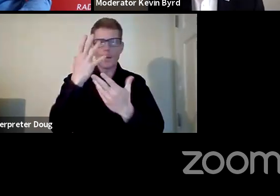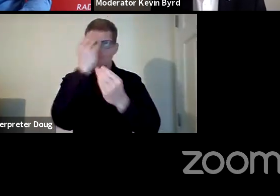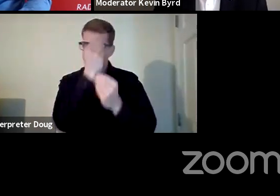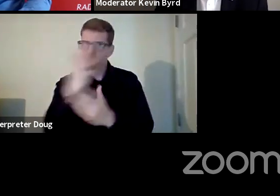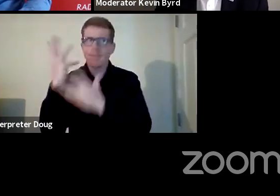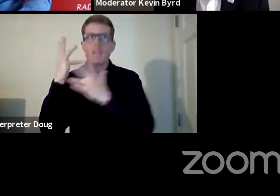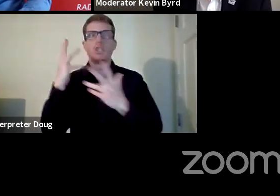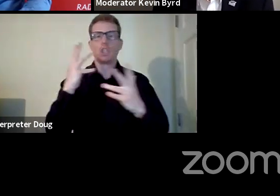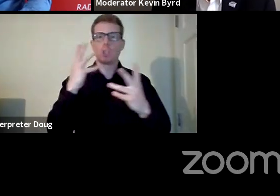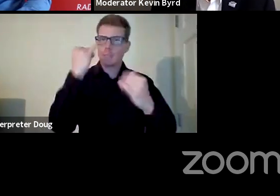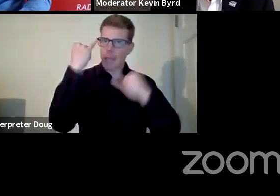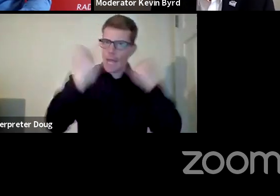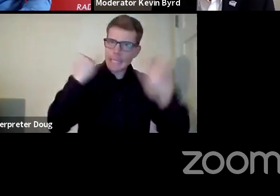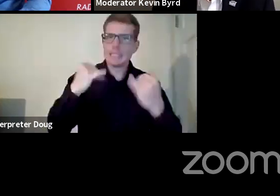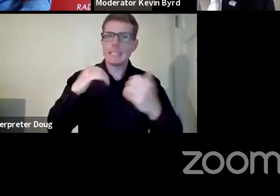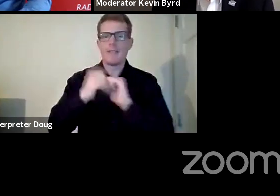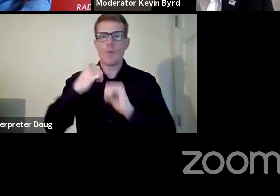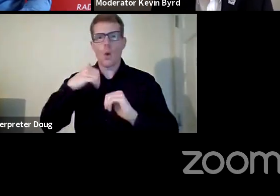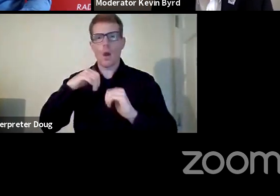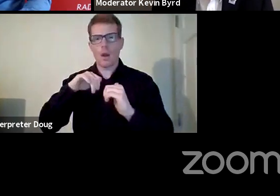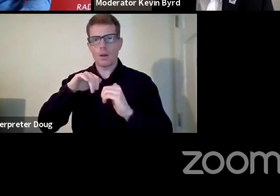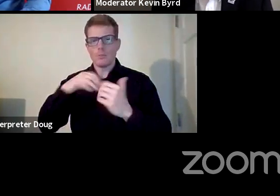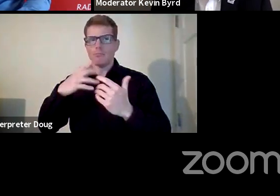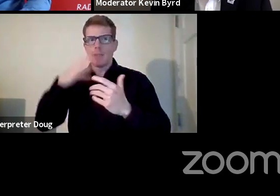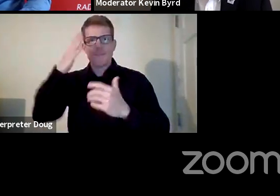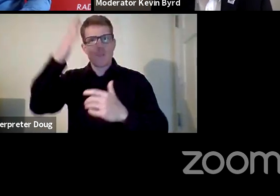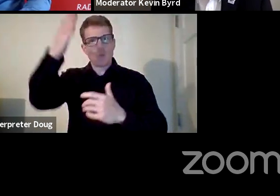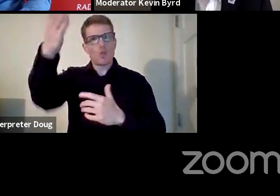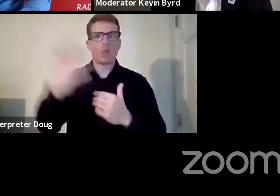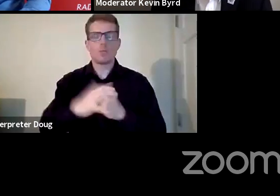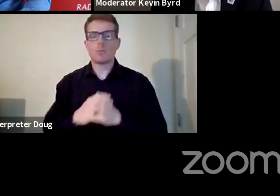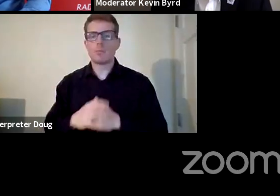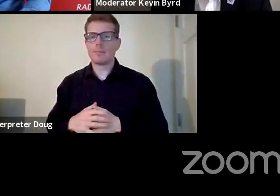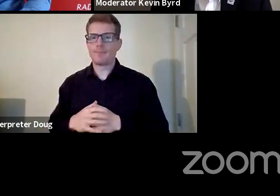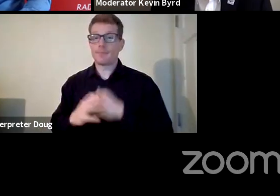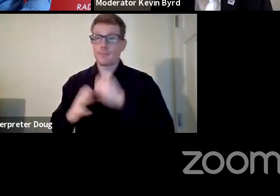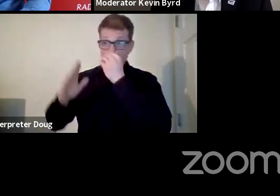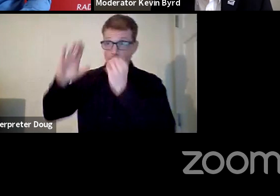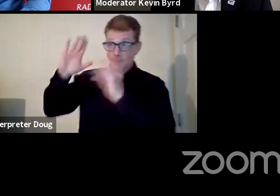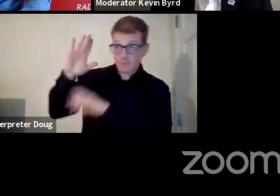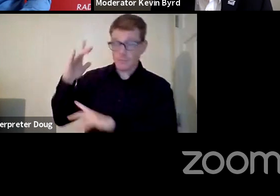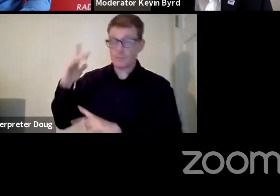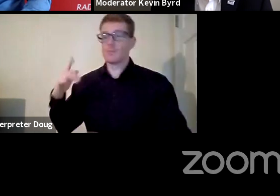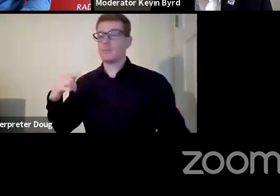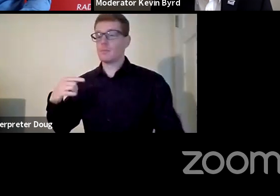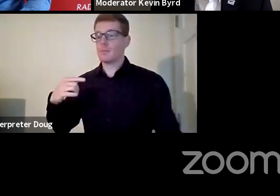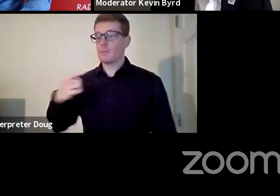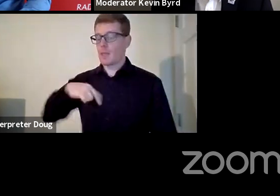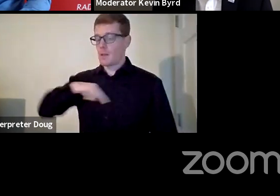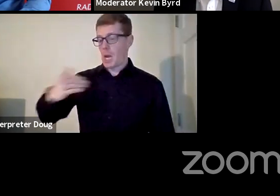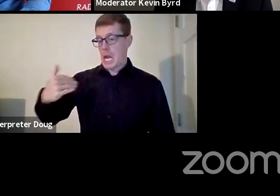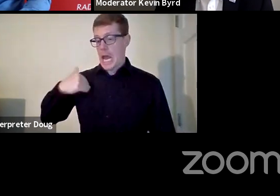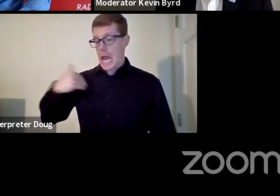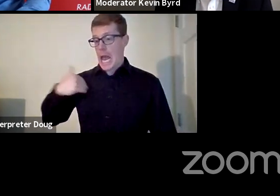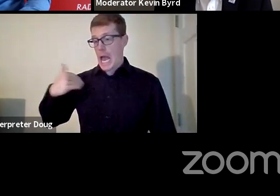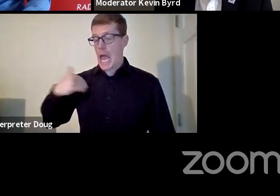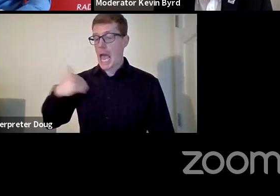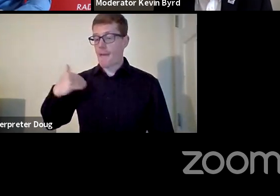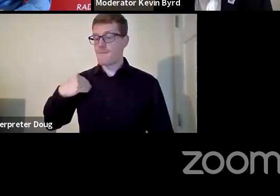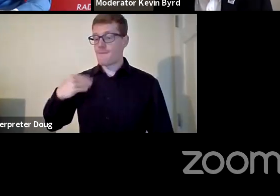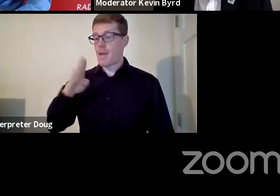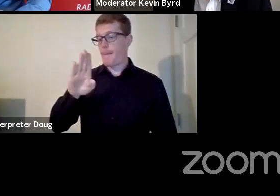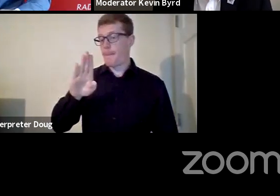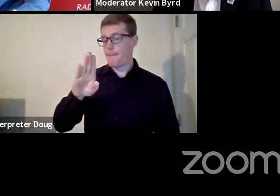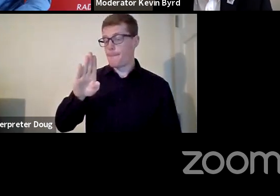And as I mentioned, you know, we add the layer of the VCCS, Virginia Community College System.